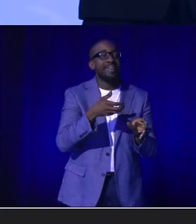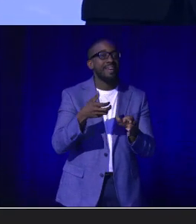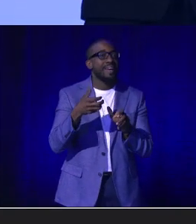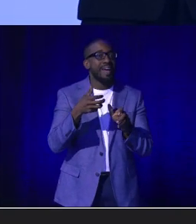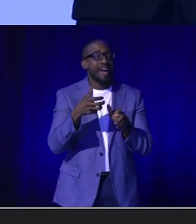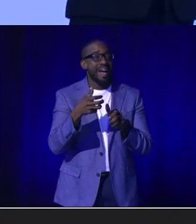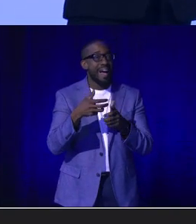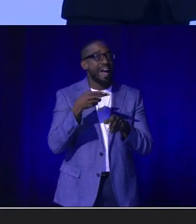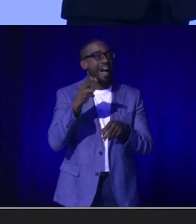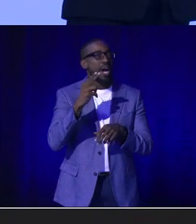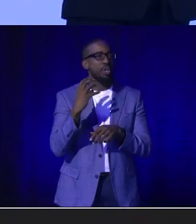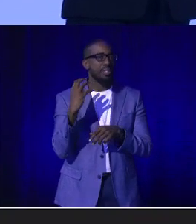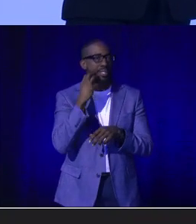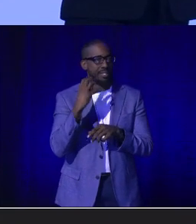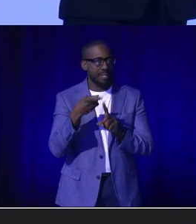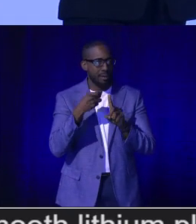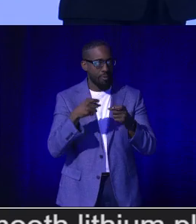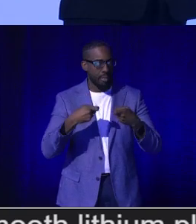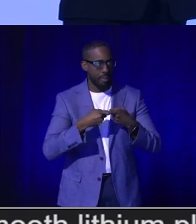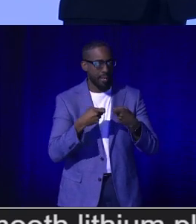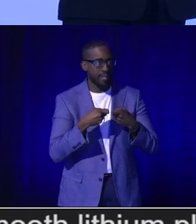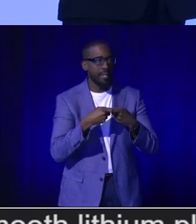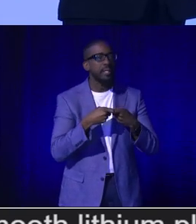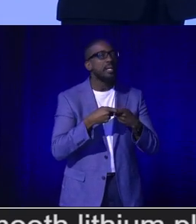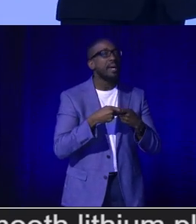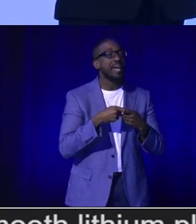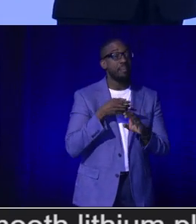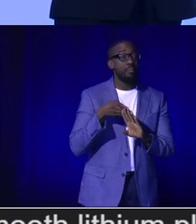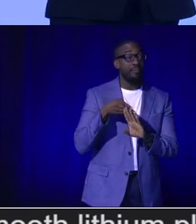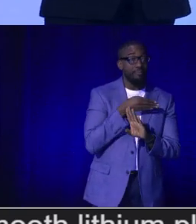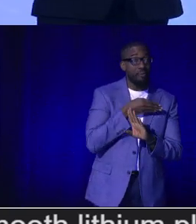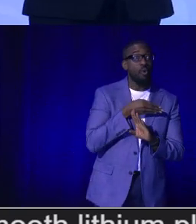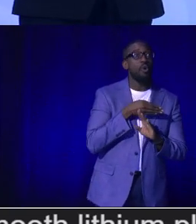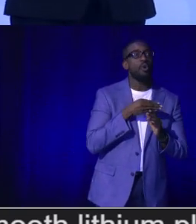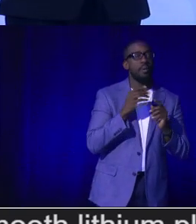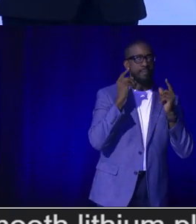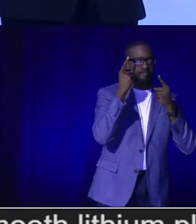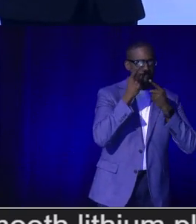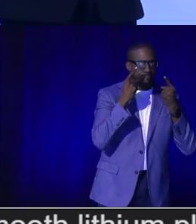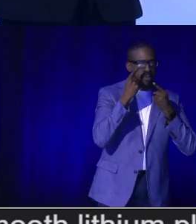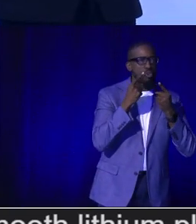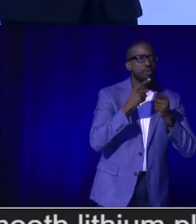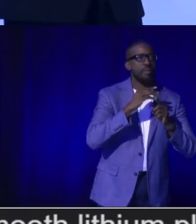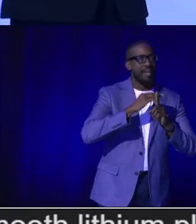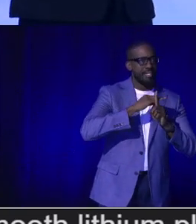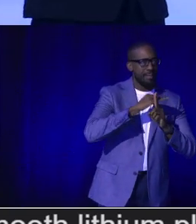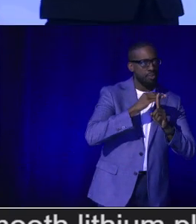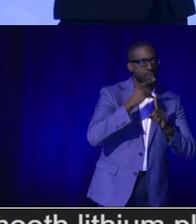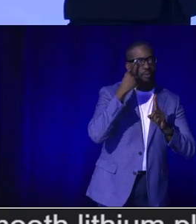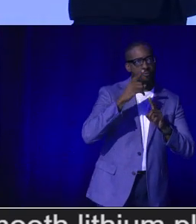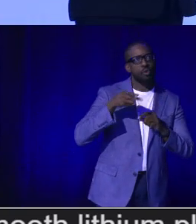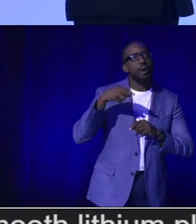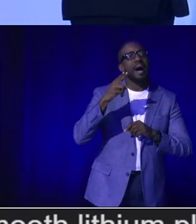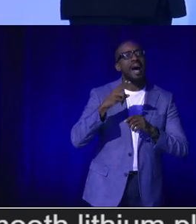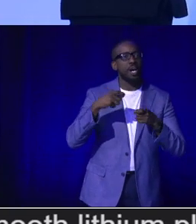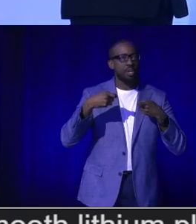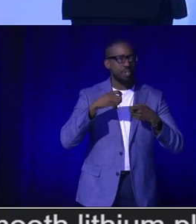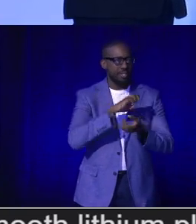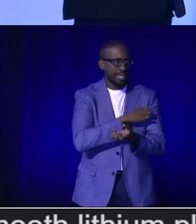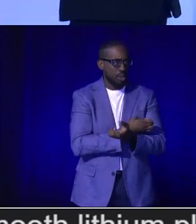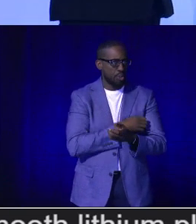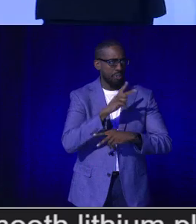and consider the temperature early in the design to facilitate these higher energy types of